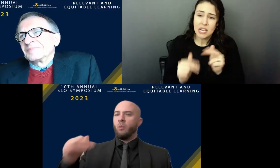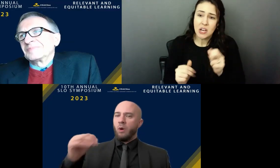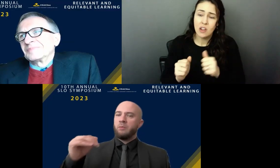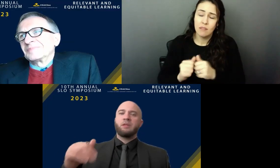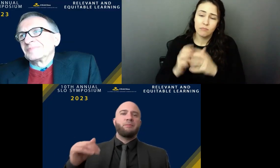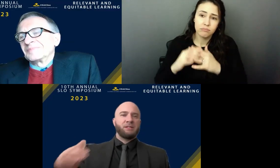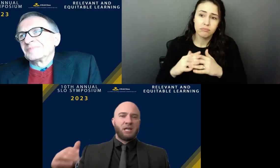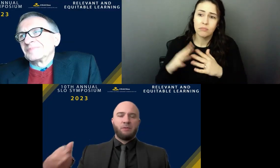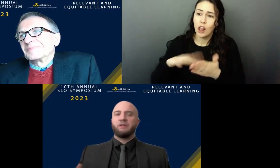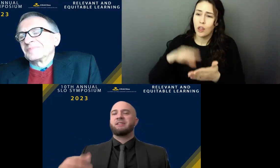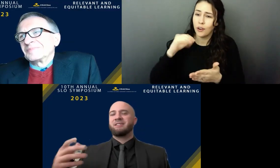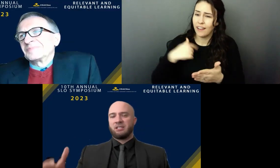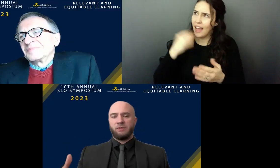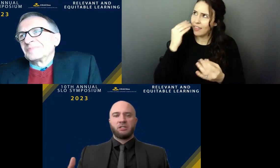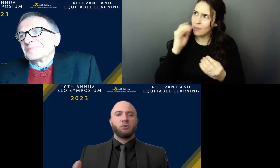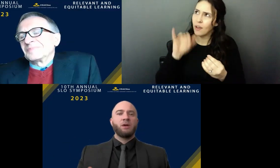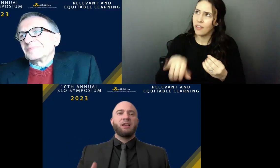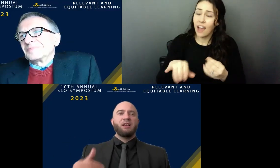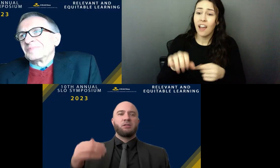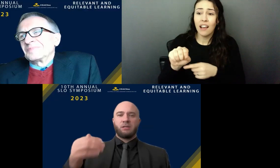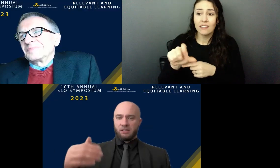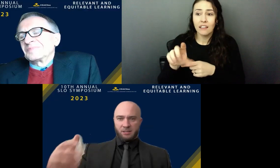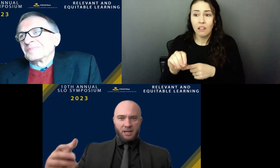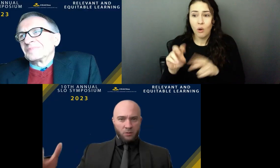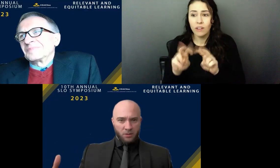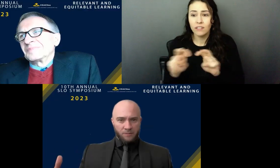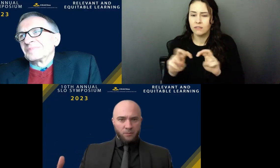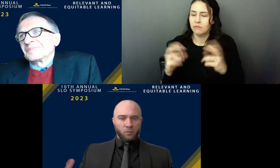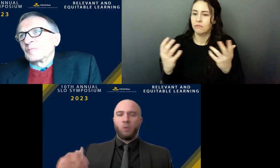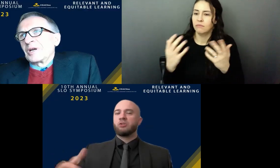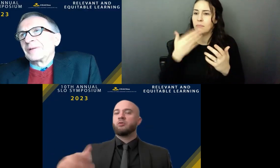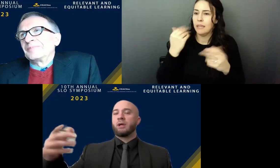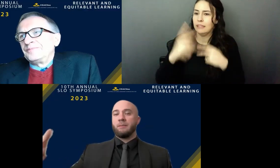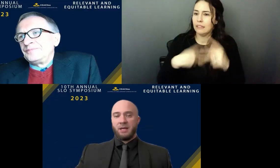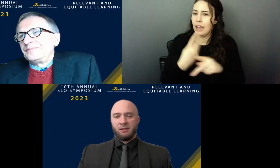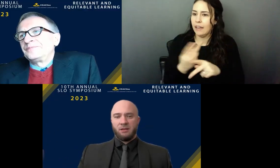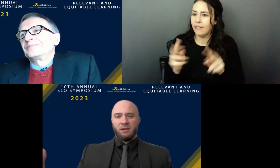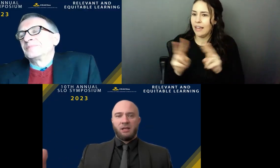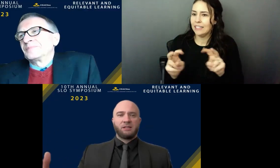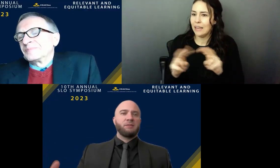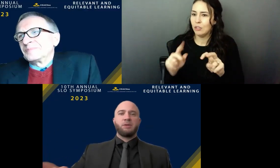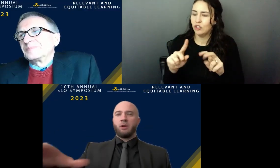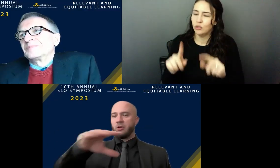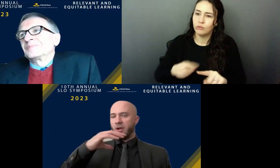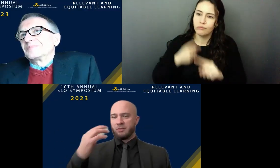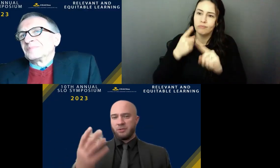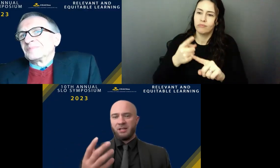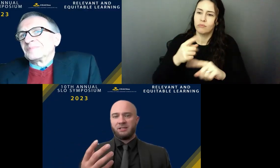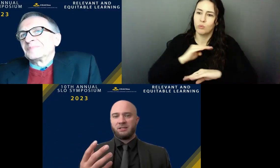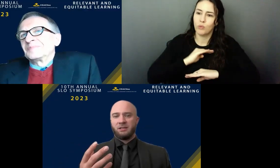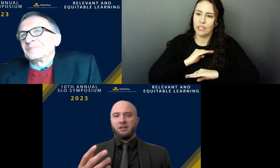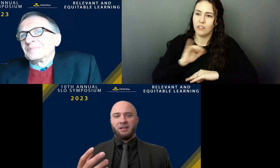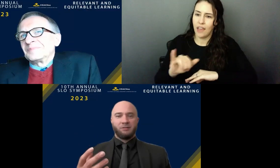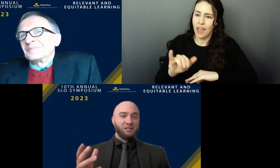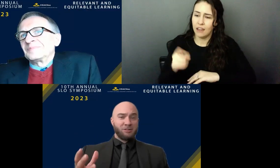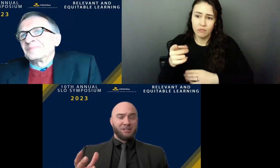assessment. What would be the best type of assessments to get to this outcome? What would you recommend? And like I said, beyond our